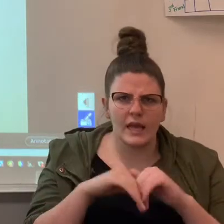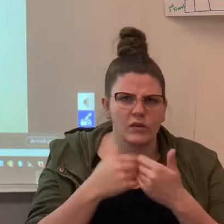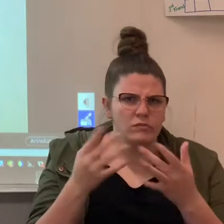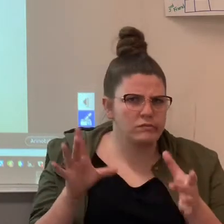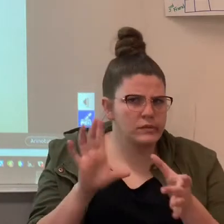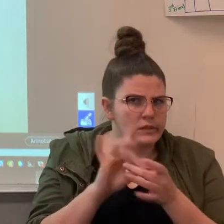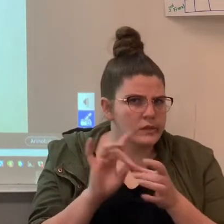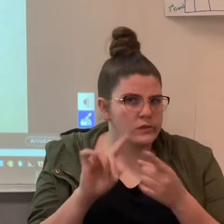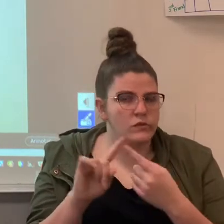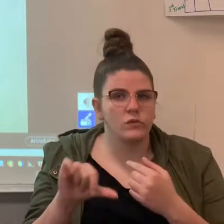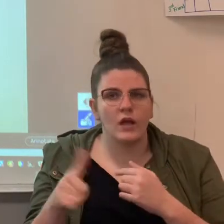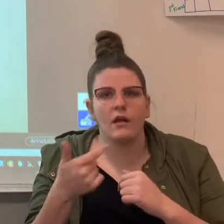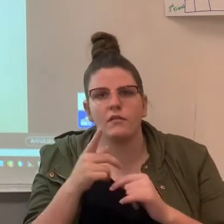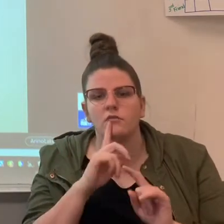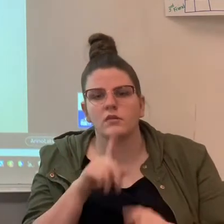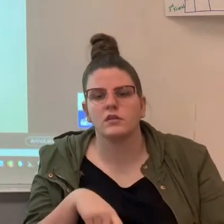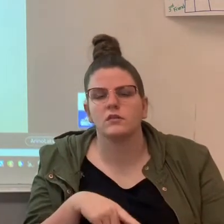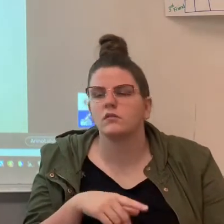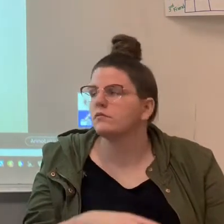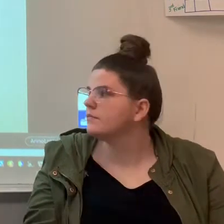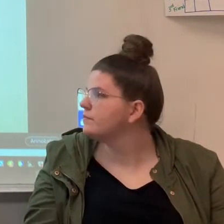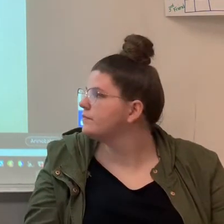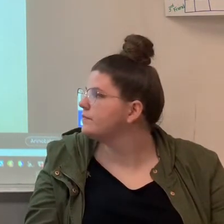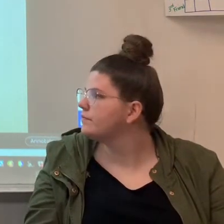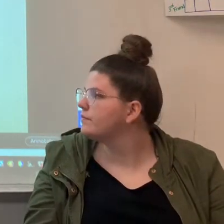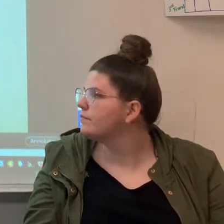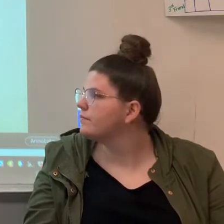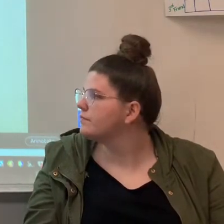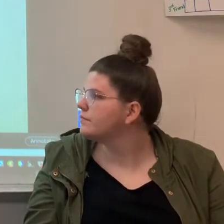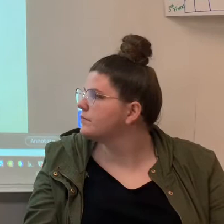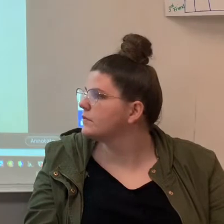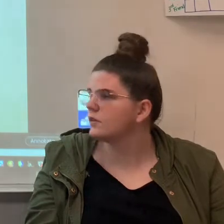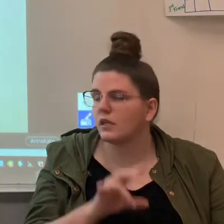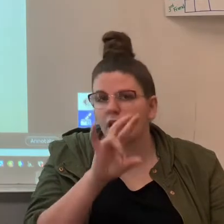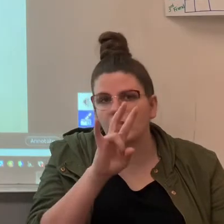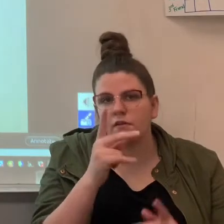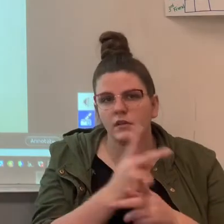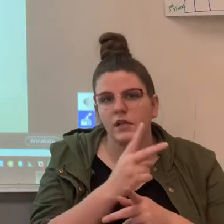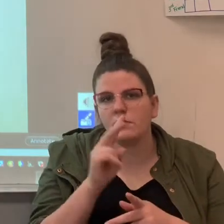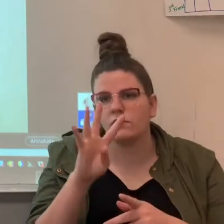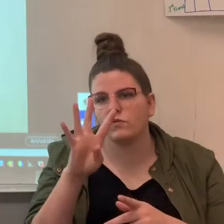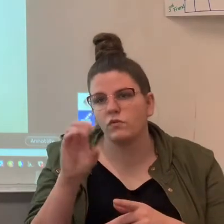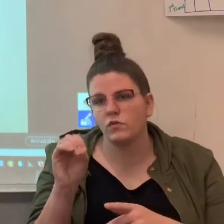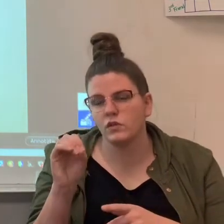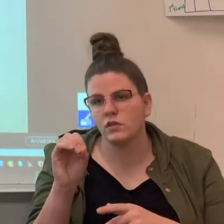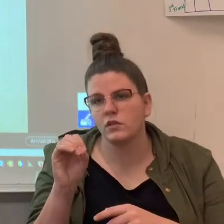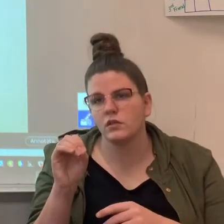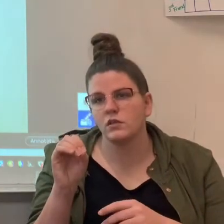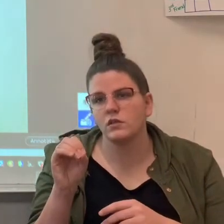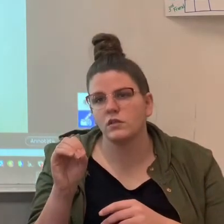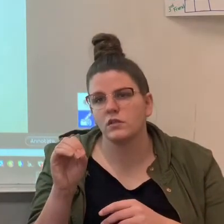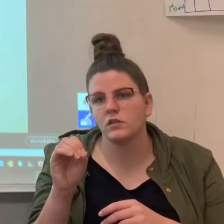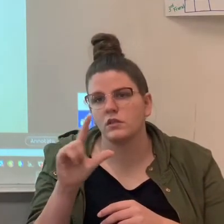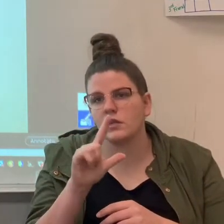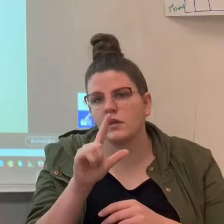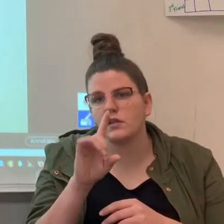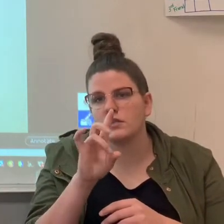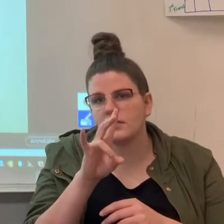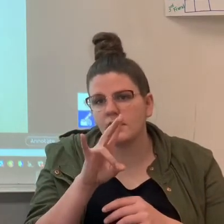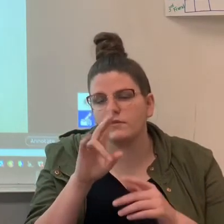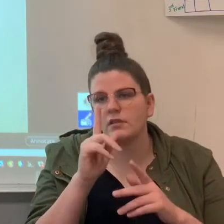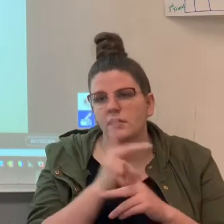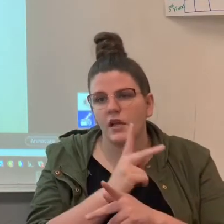one. We put our 1 down here. 7 times 40 would be 7 times 4, which is